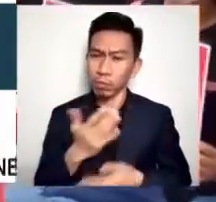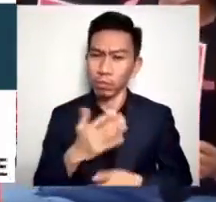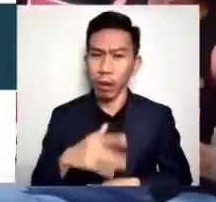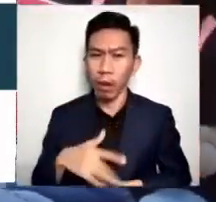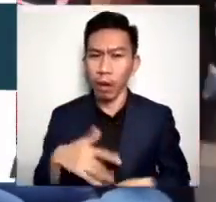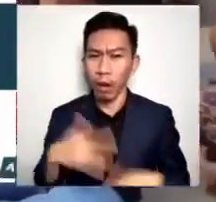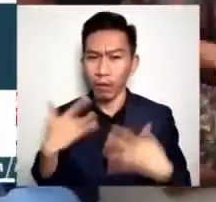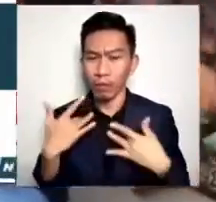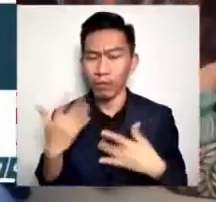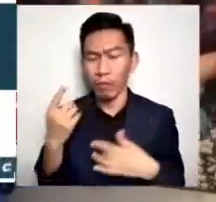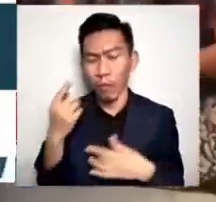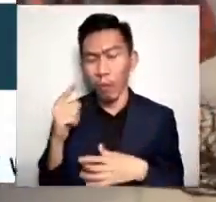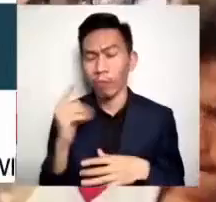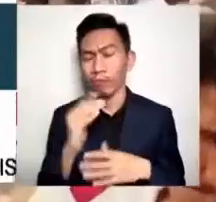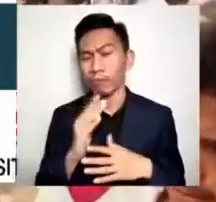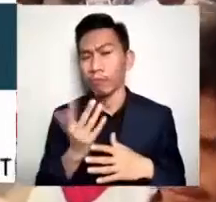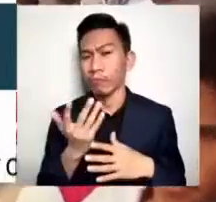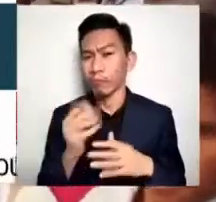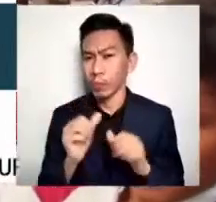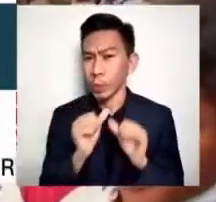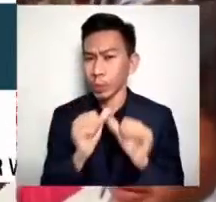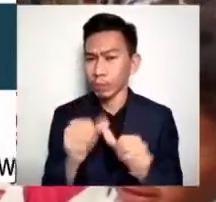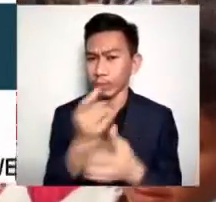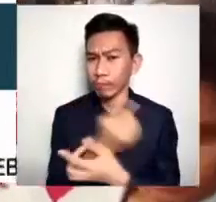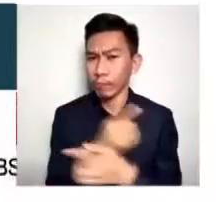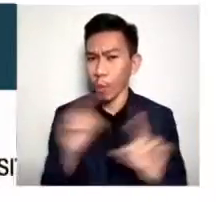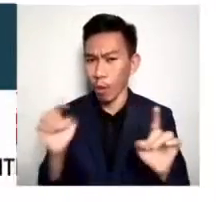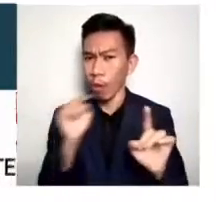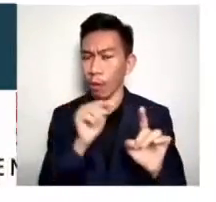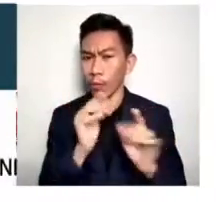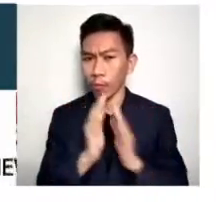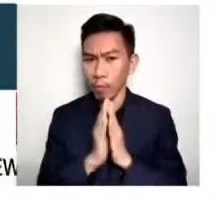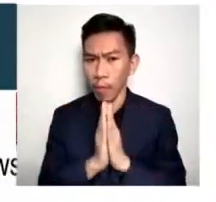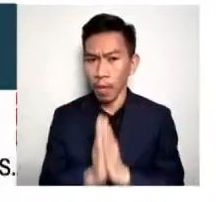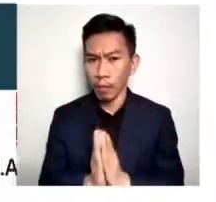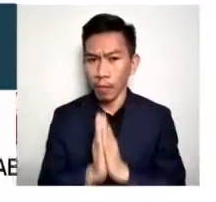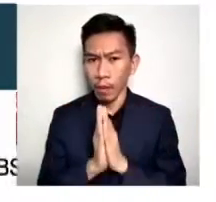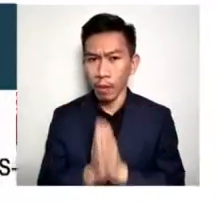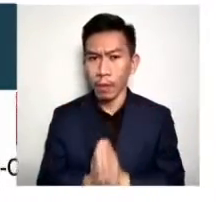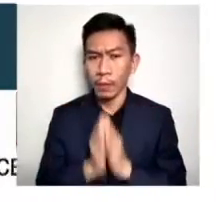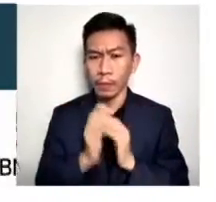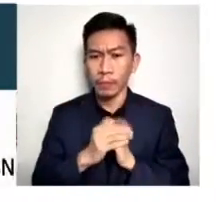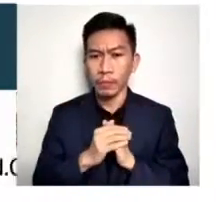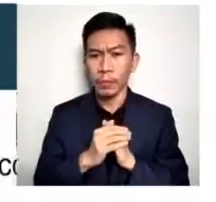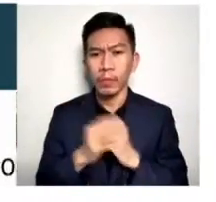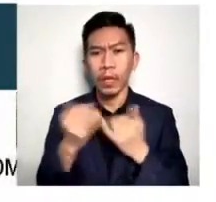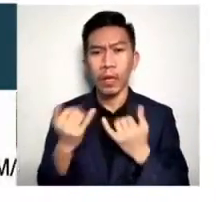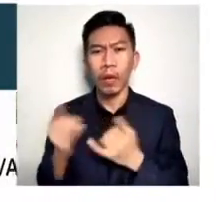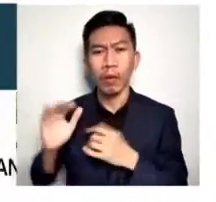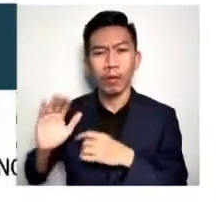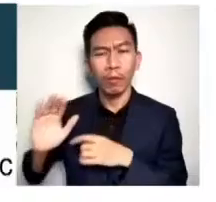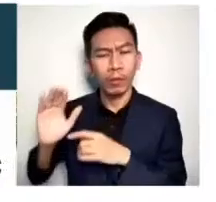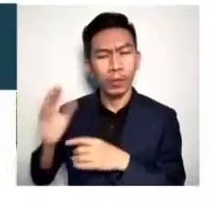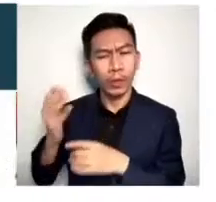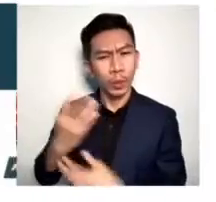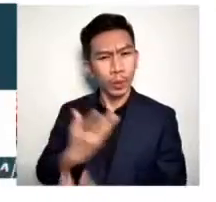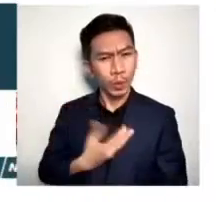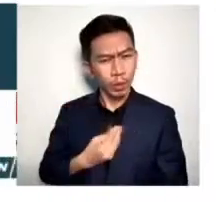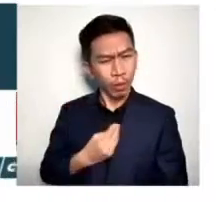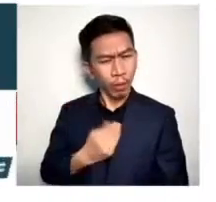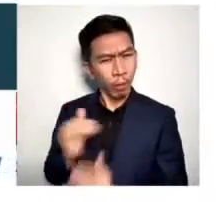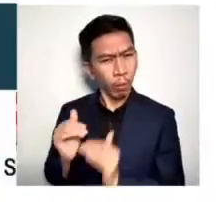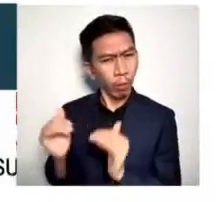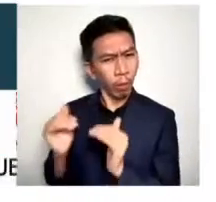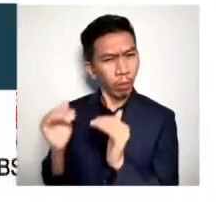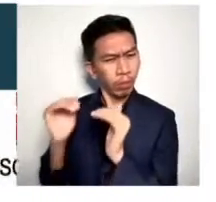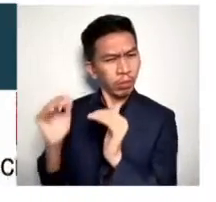democracy in Myanmar. Tell me about the level of fear that you're experiencing right now because of the many deaths that